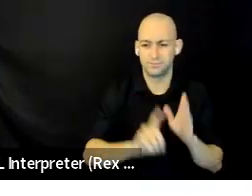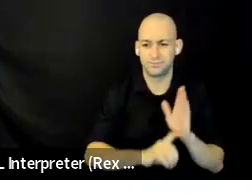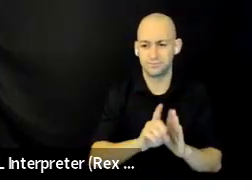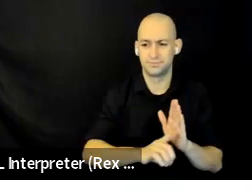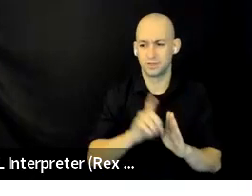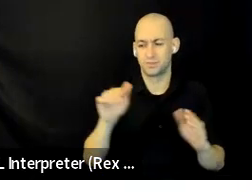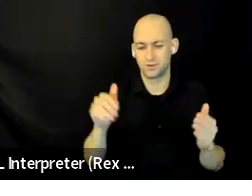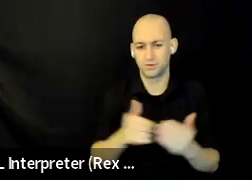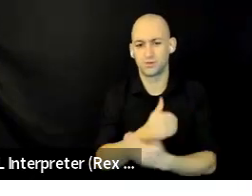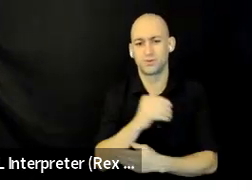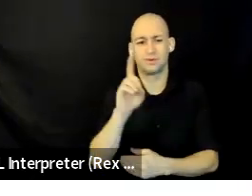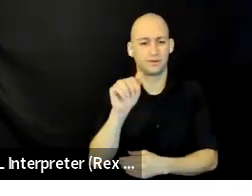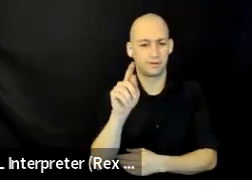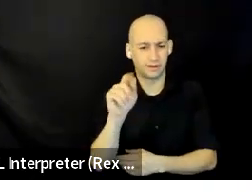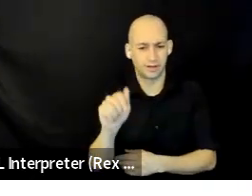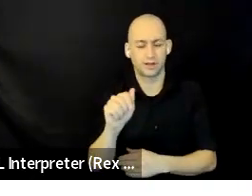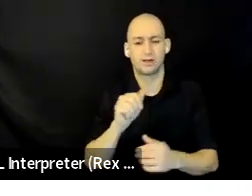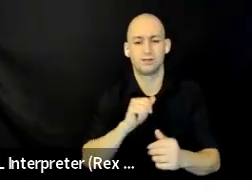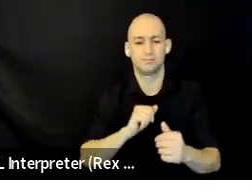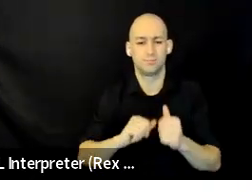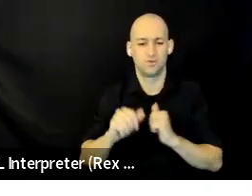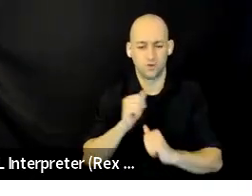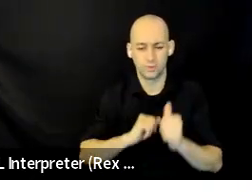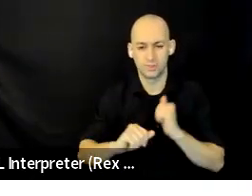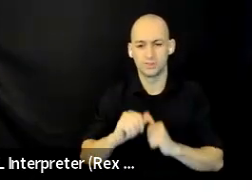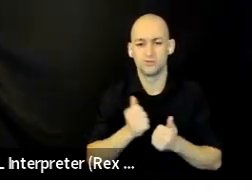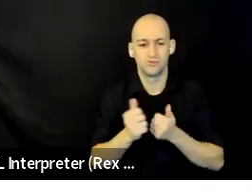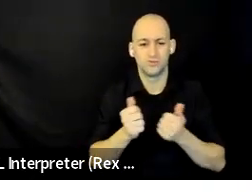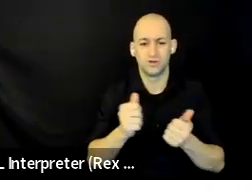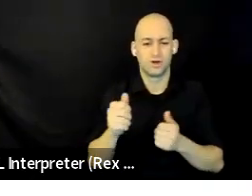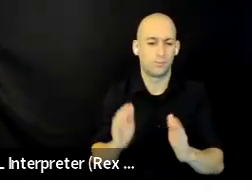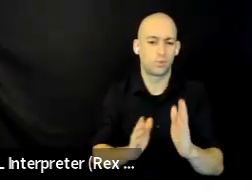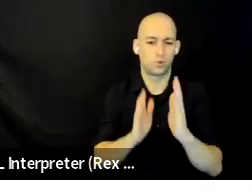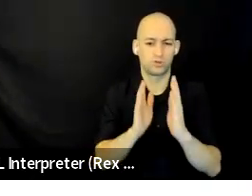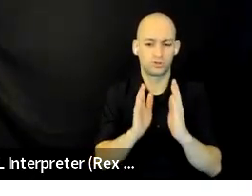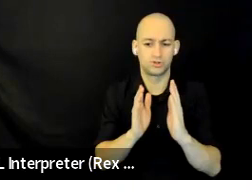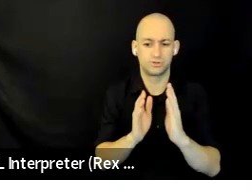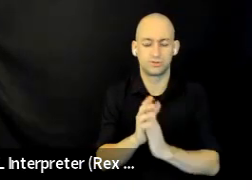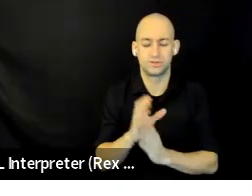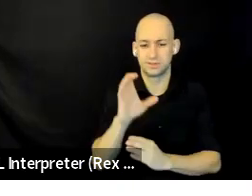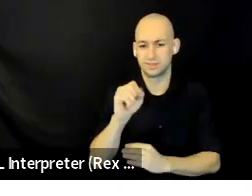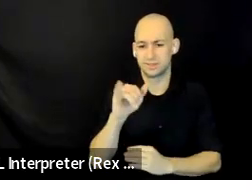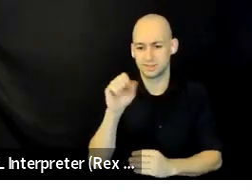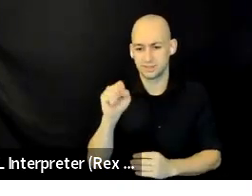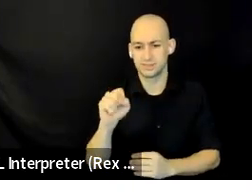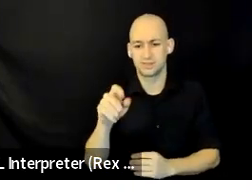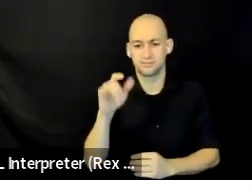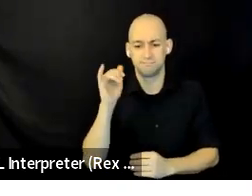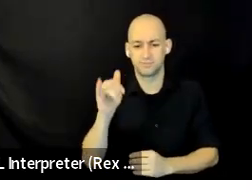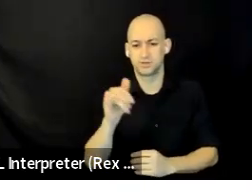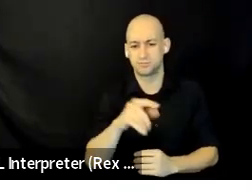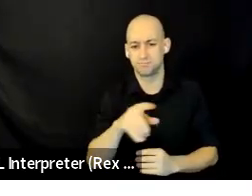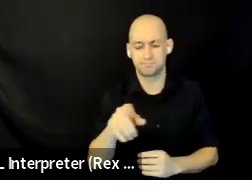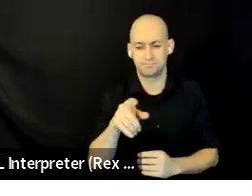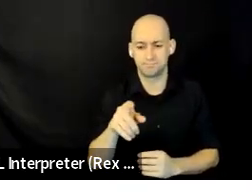new data and performance-driven approach to CSIS to align Caltrans nominated projects with